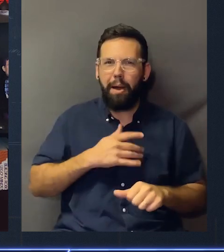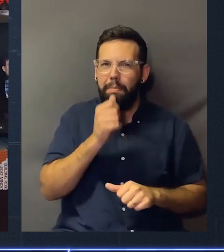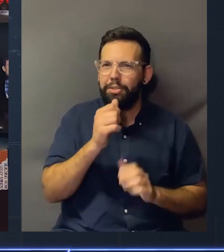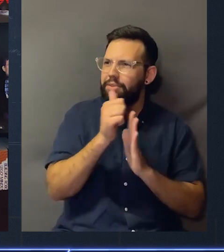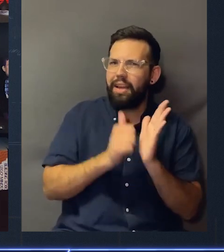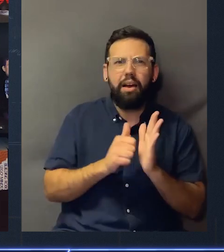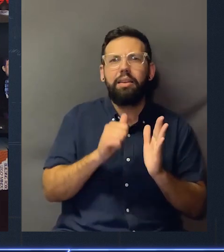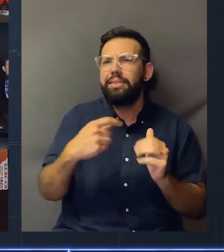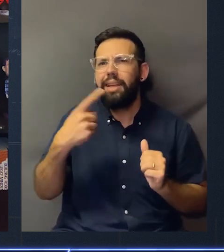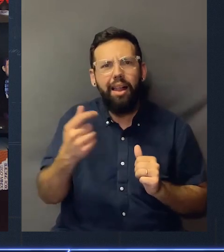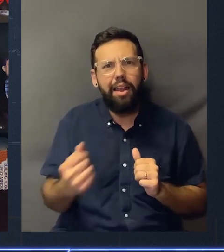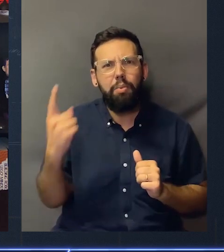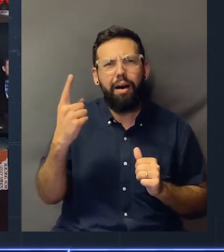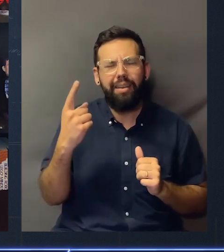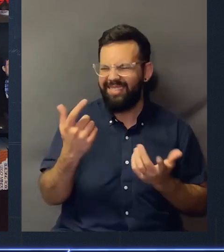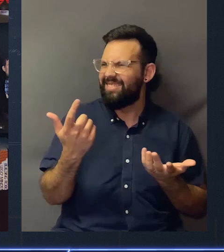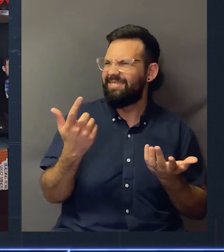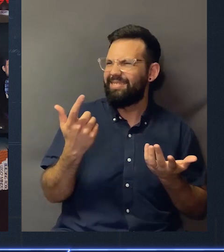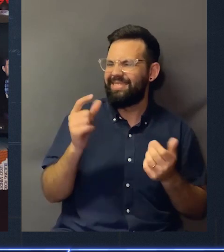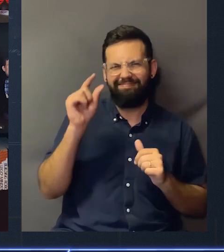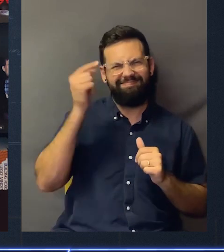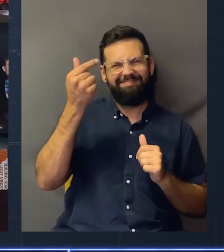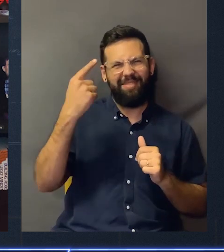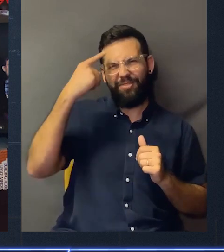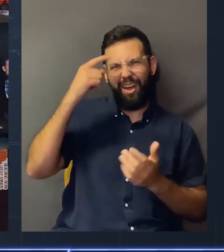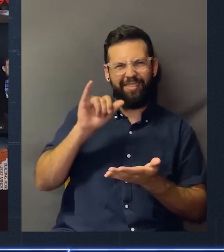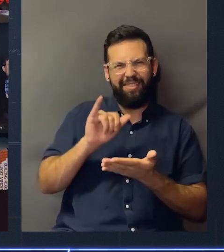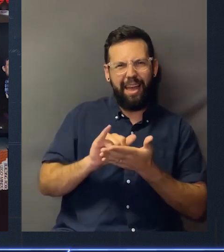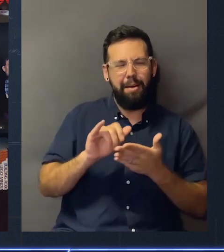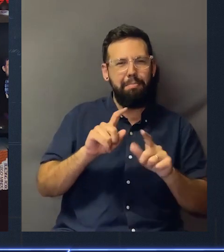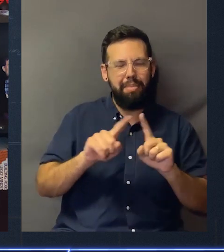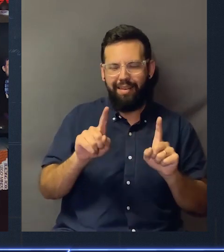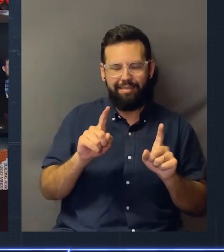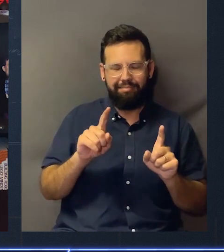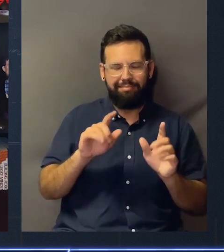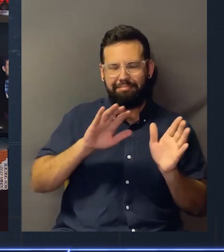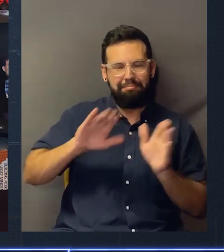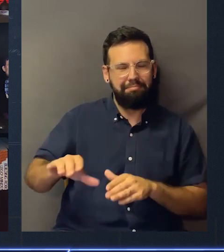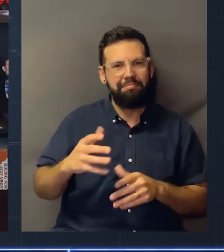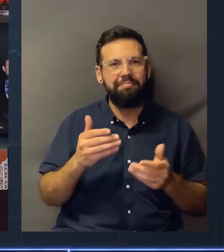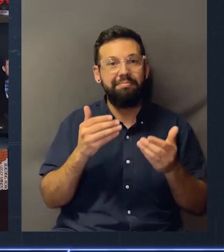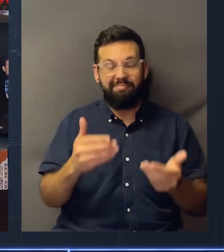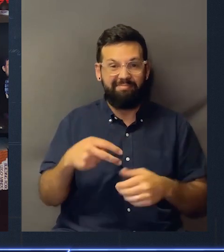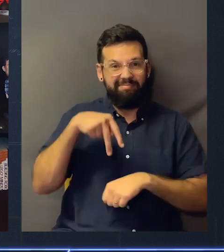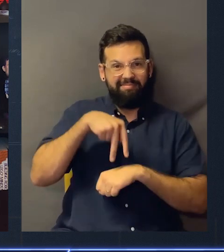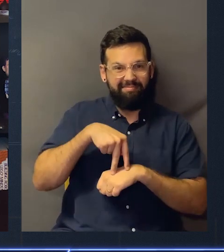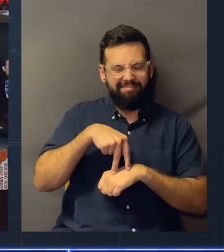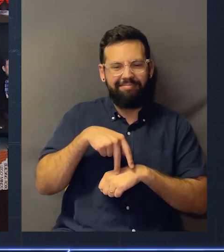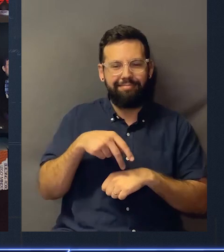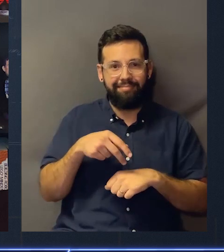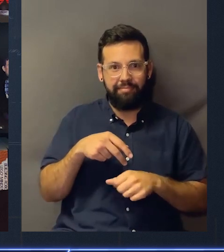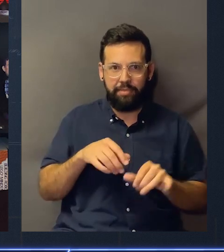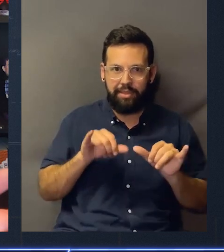which dumb thought, but that's what you think in those kind of situations. I'm up there for a while, and Carmen comes